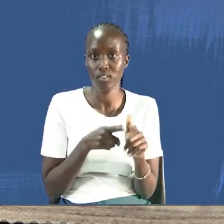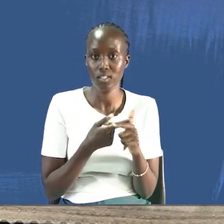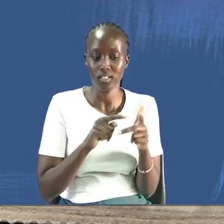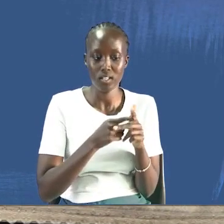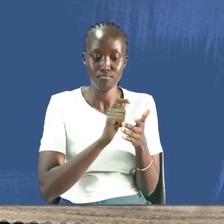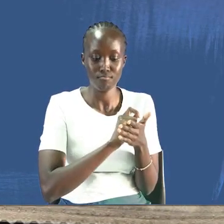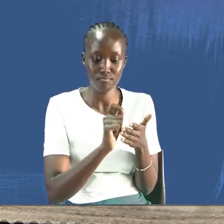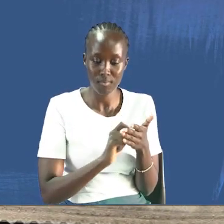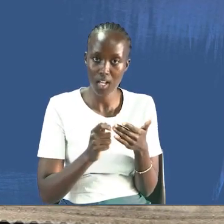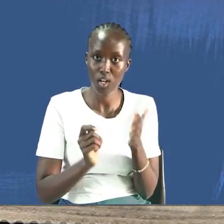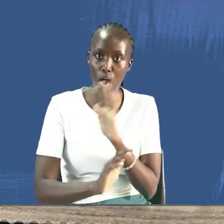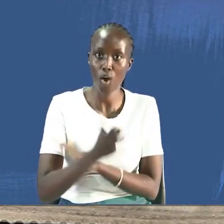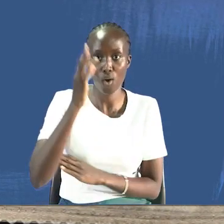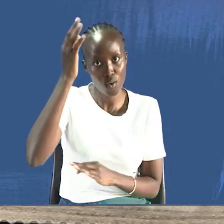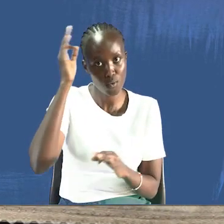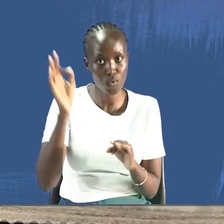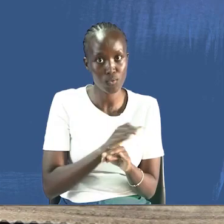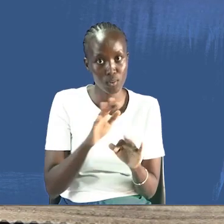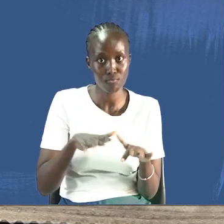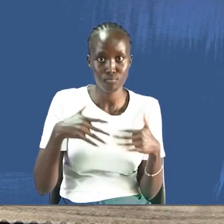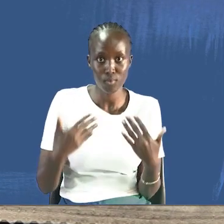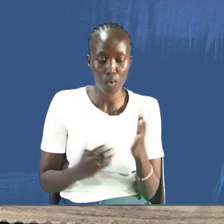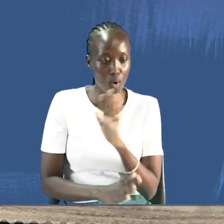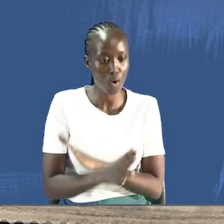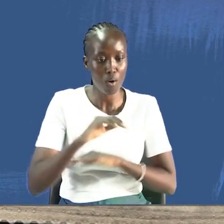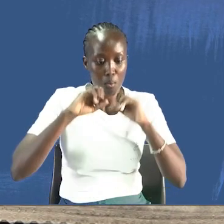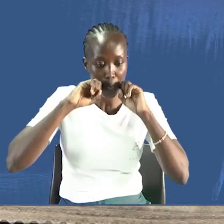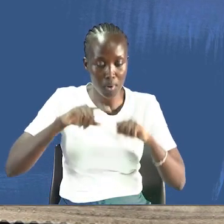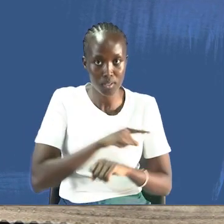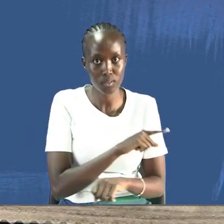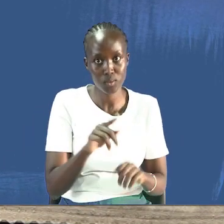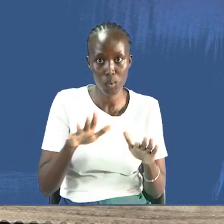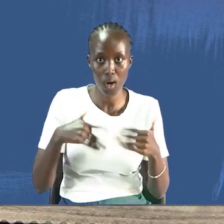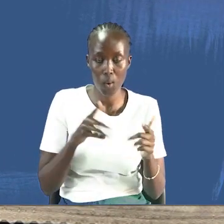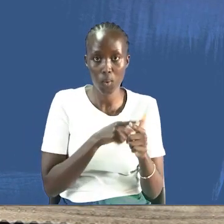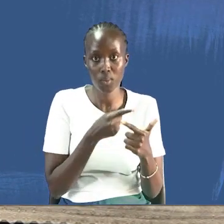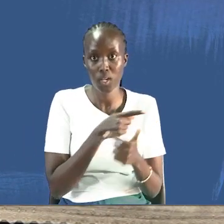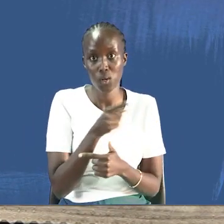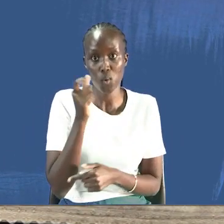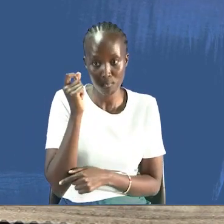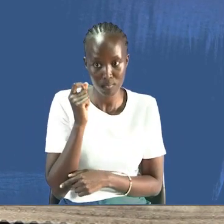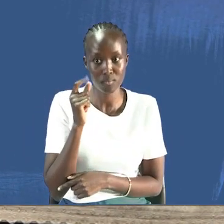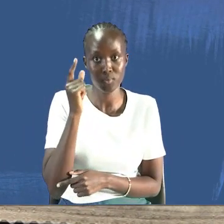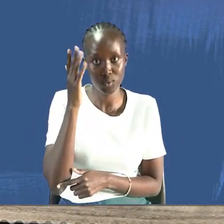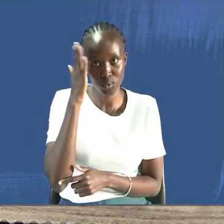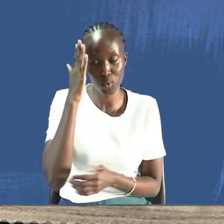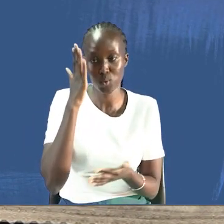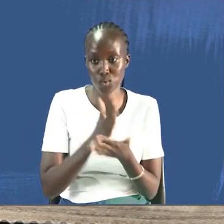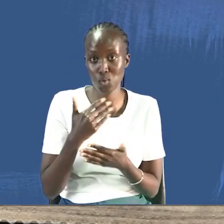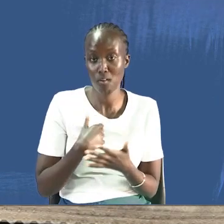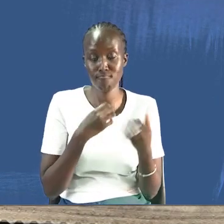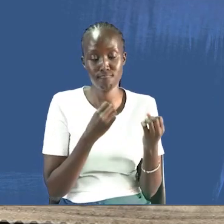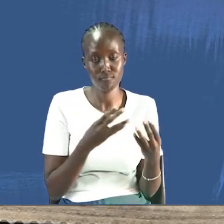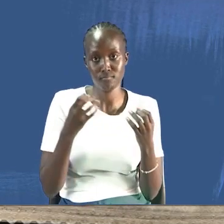the faithfulness, the blessings in which the Lord has blessed you with. And you will realize that there are so many. And that is why